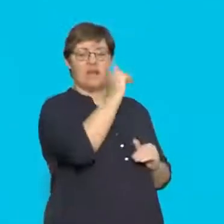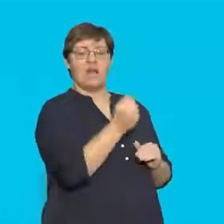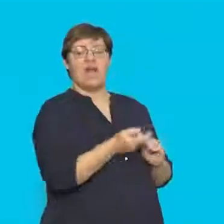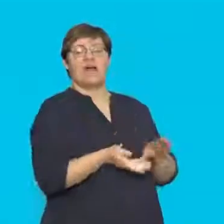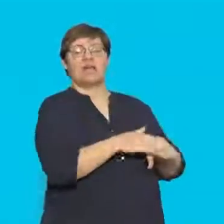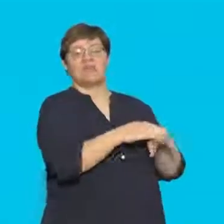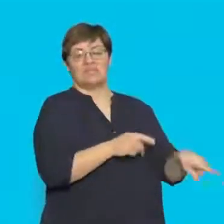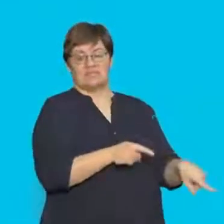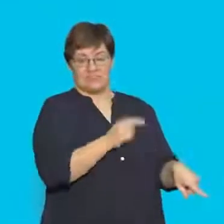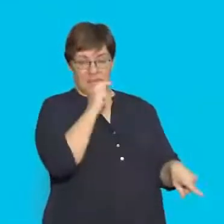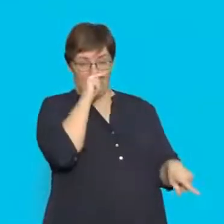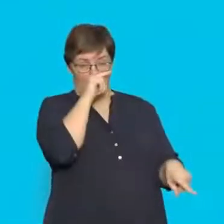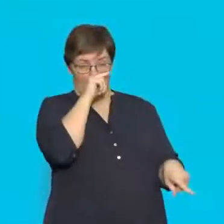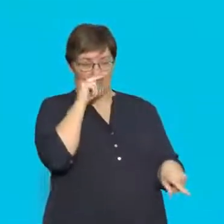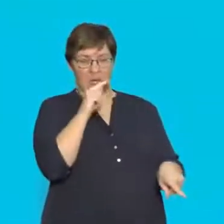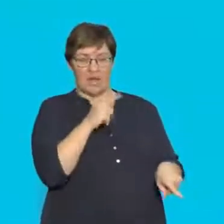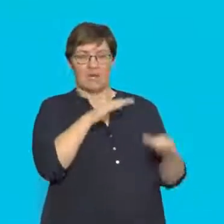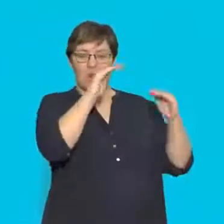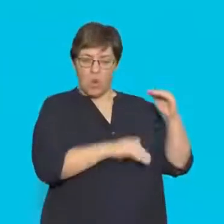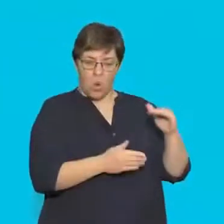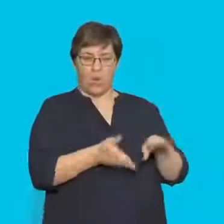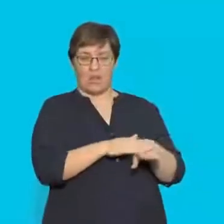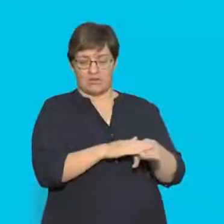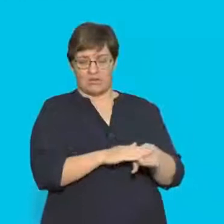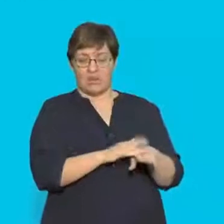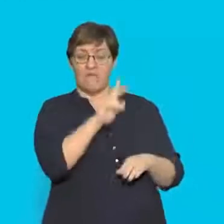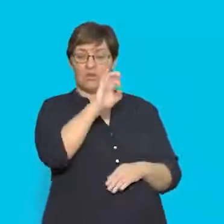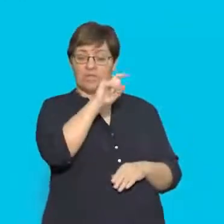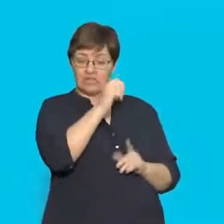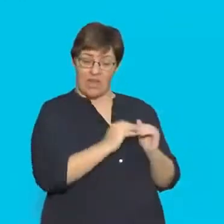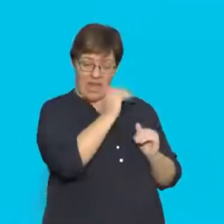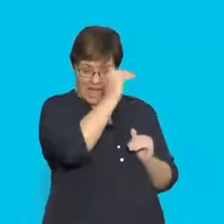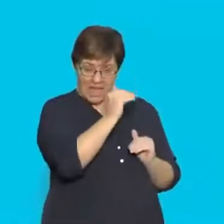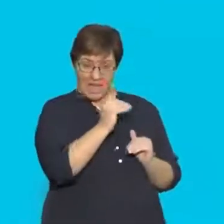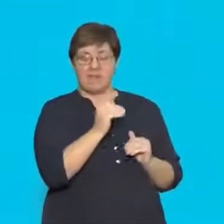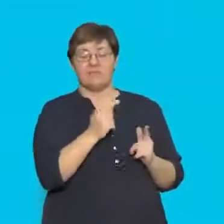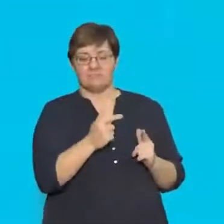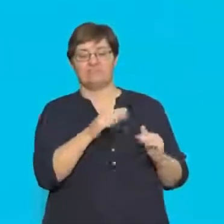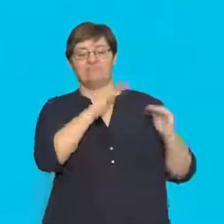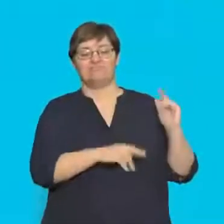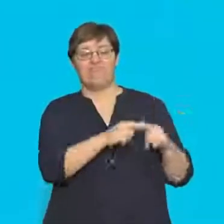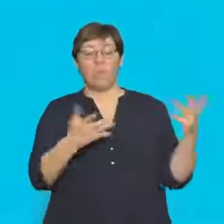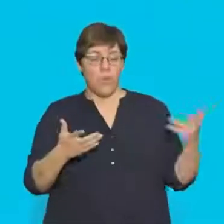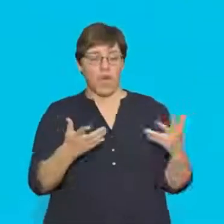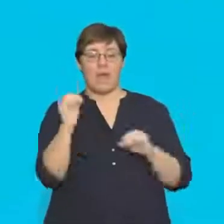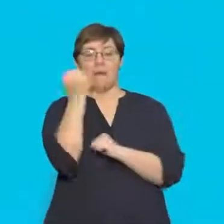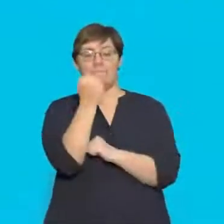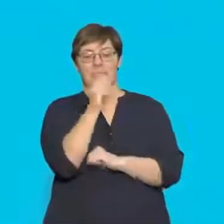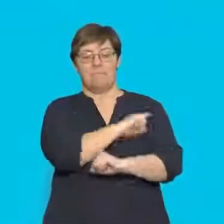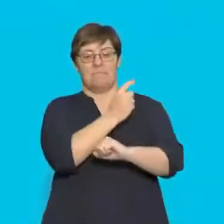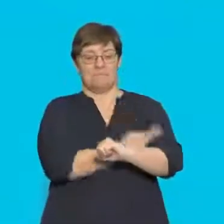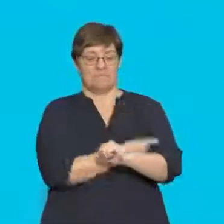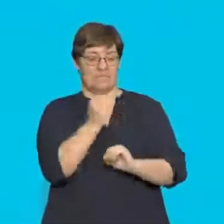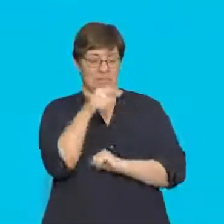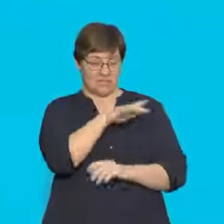current, high voltage and low current process at the power station. And so in